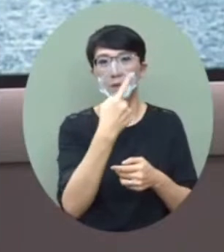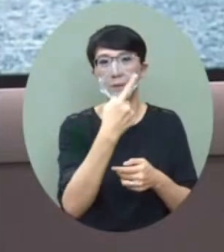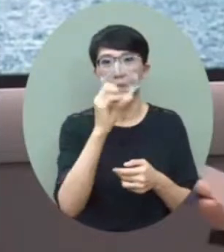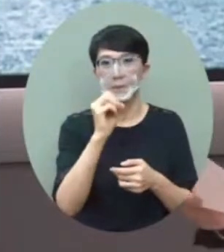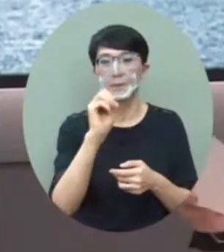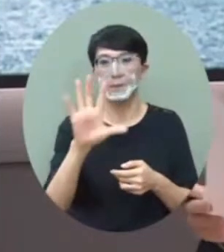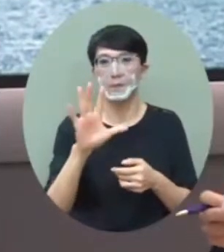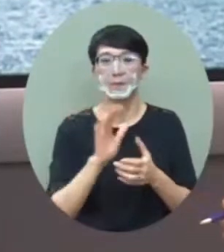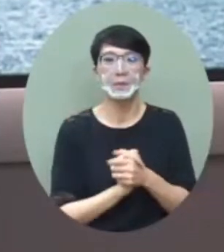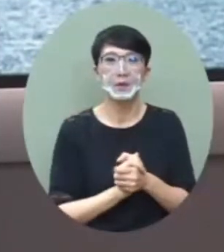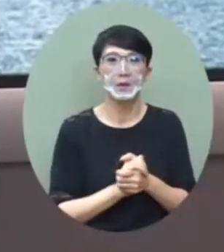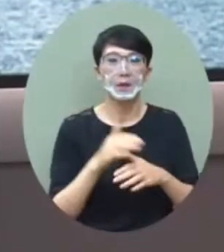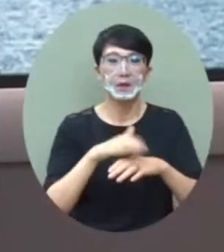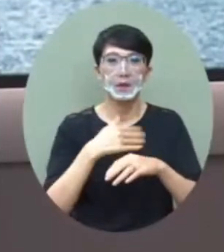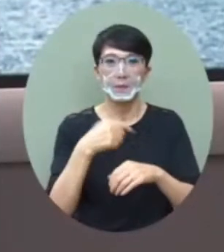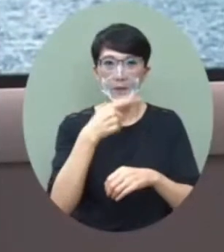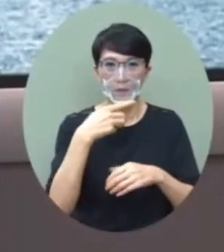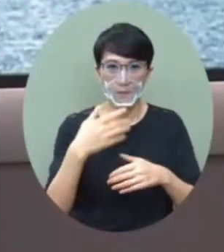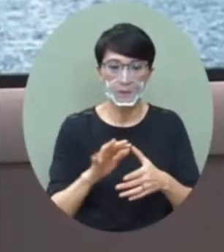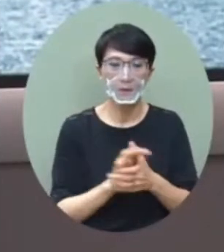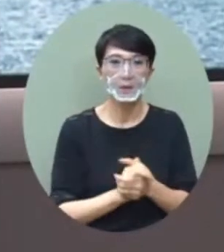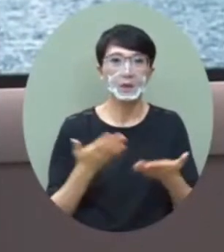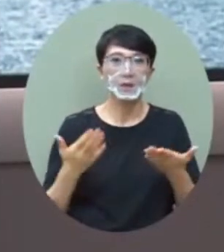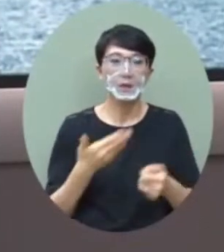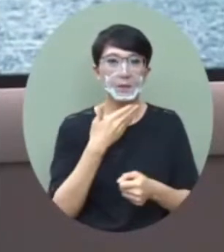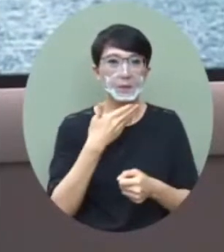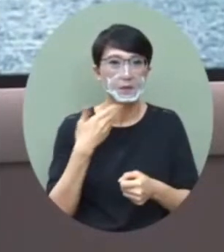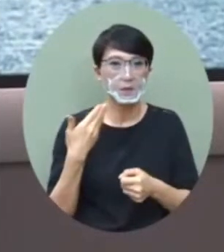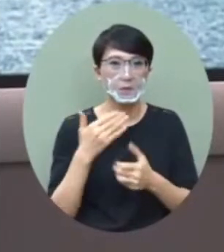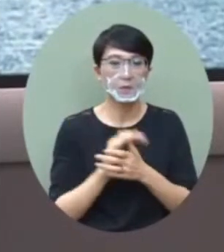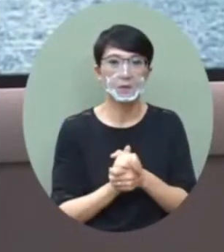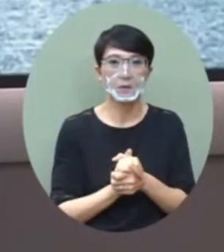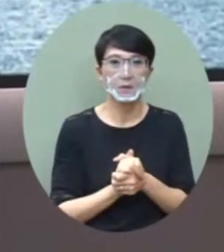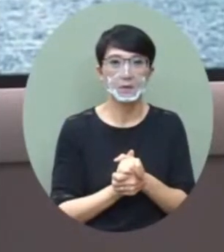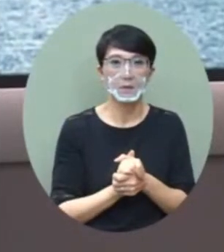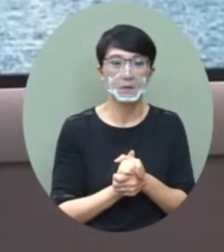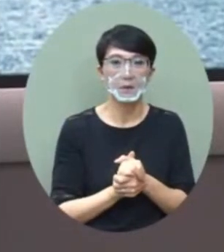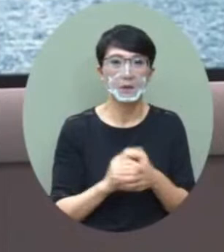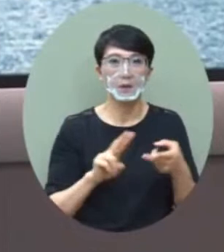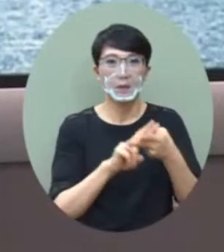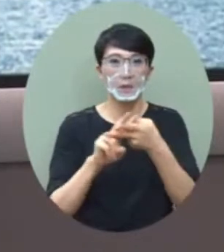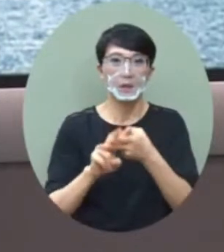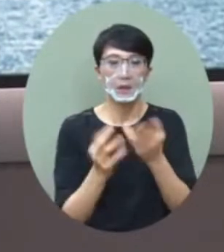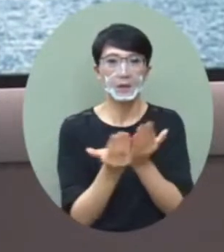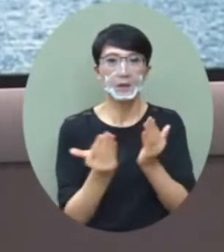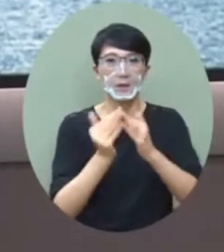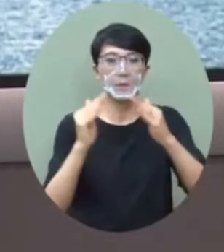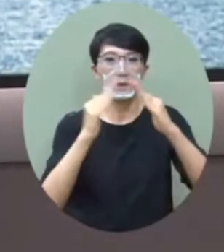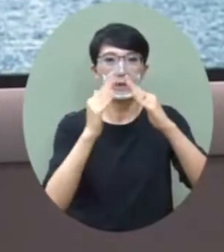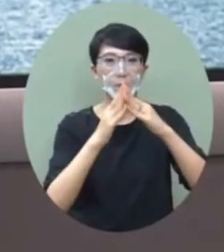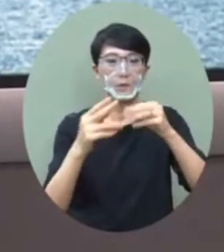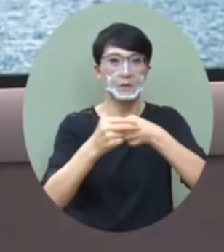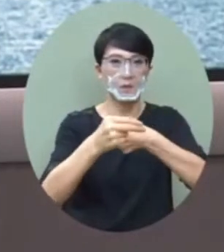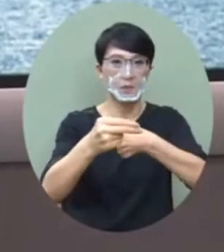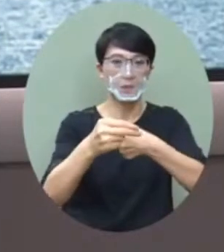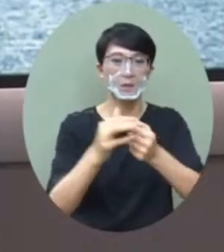female, aged in between 43 and 105,